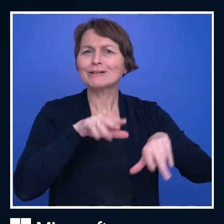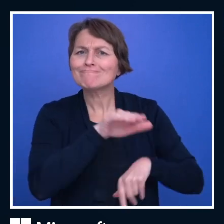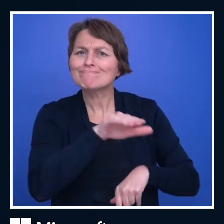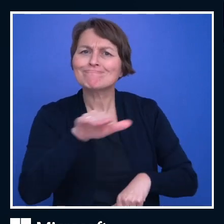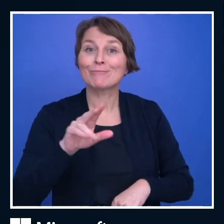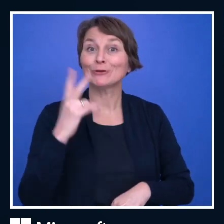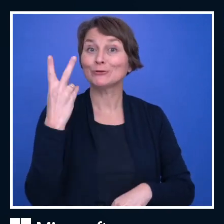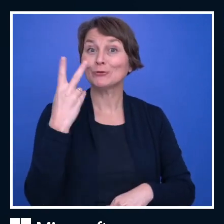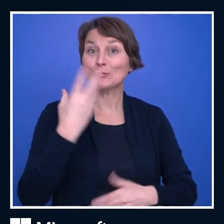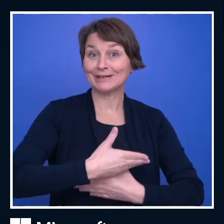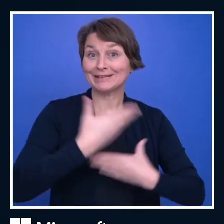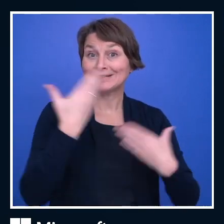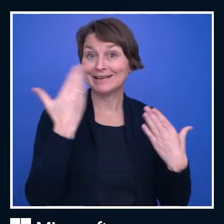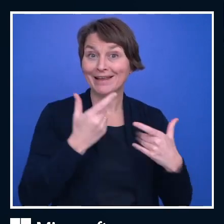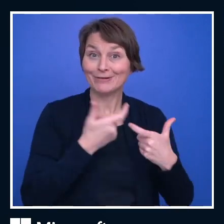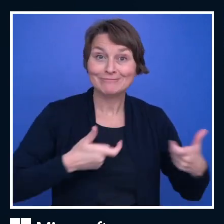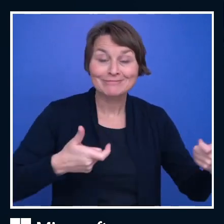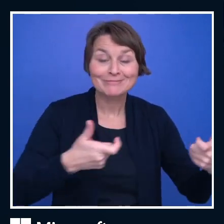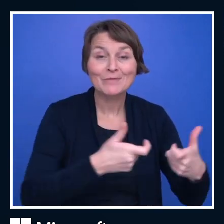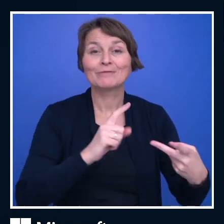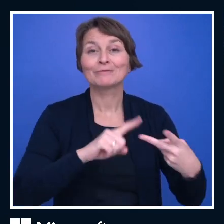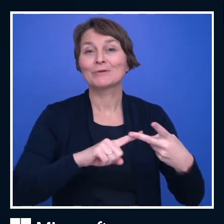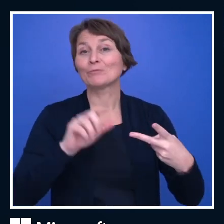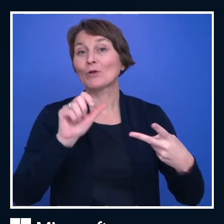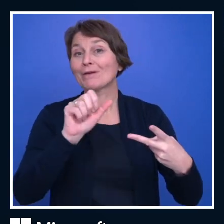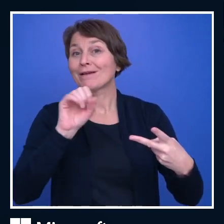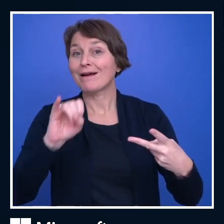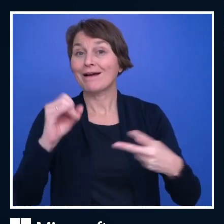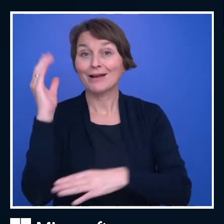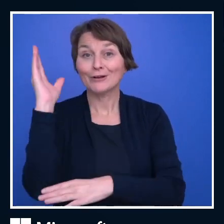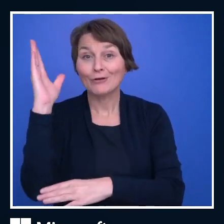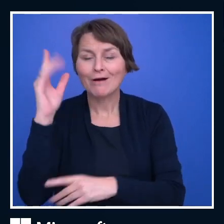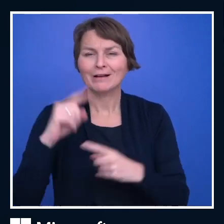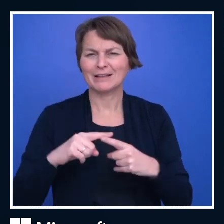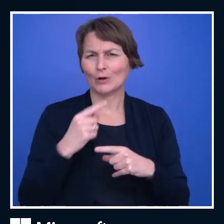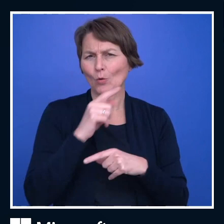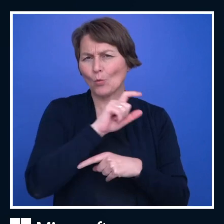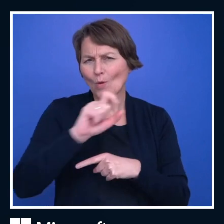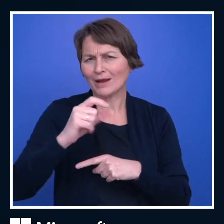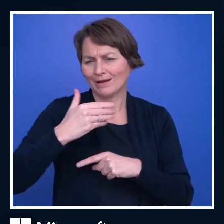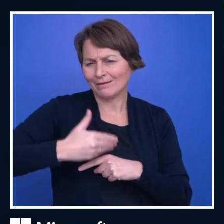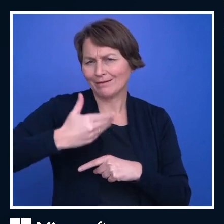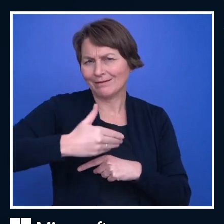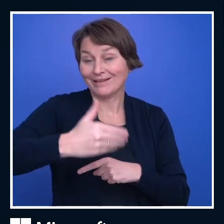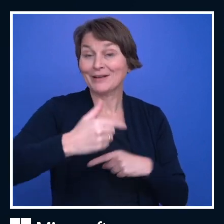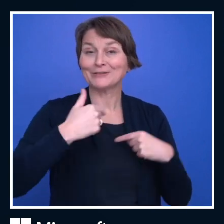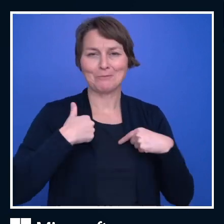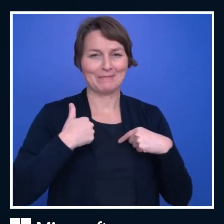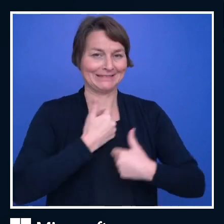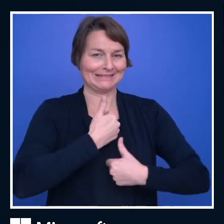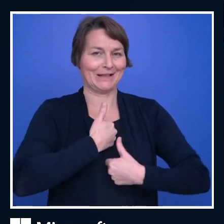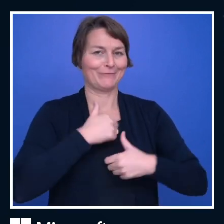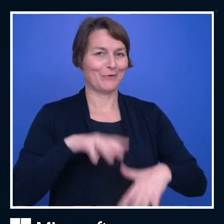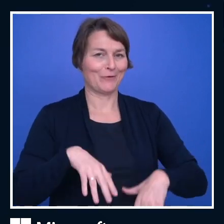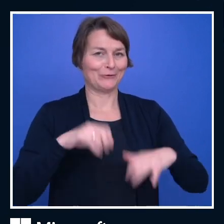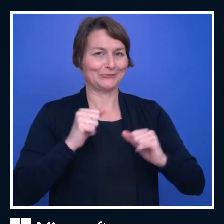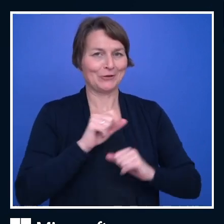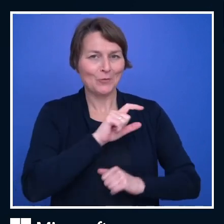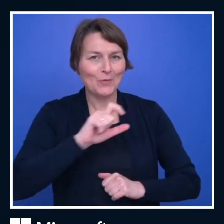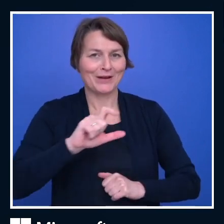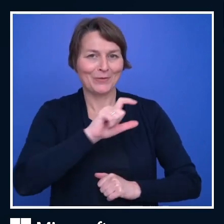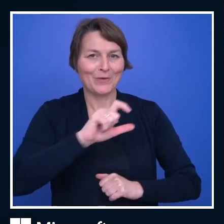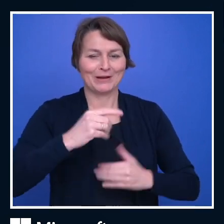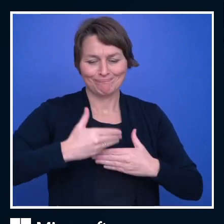AI talks, which is a weekly session, which that's one I host personally. So for sure,